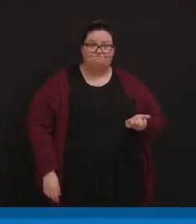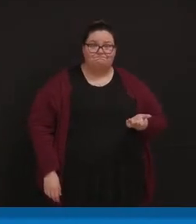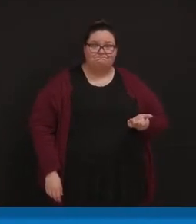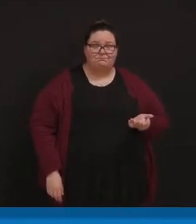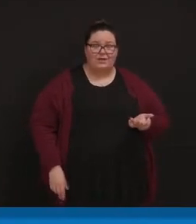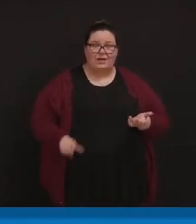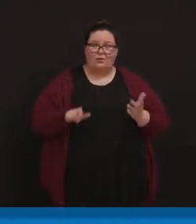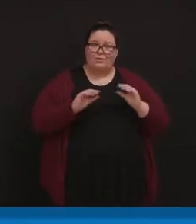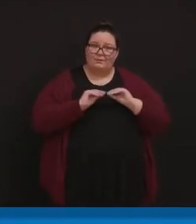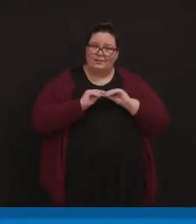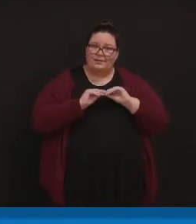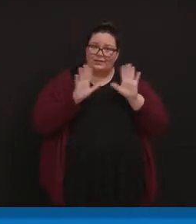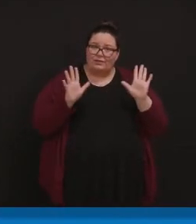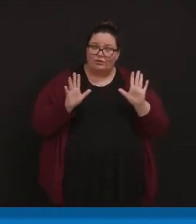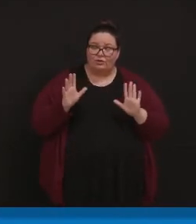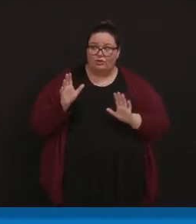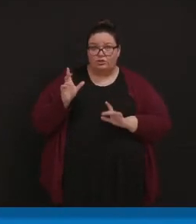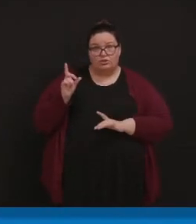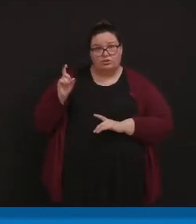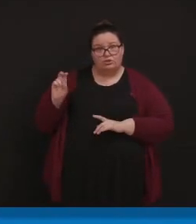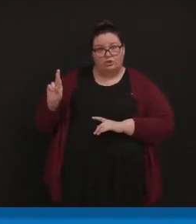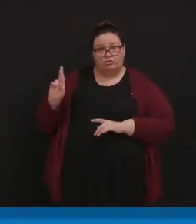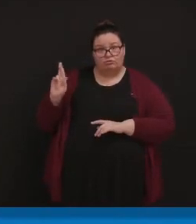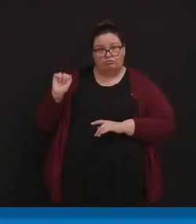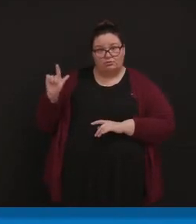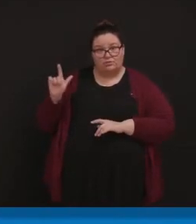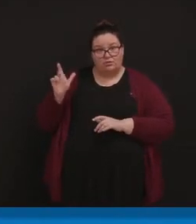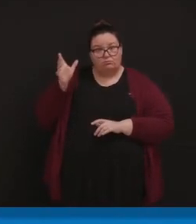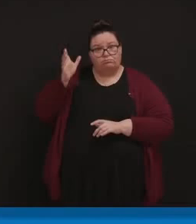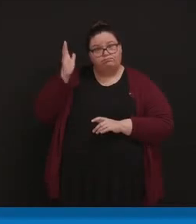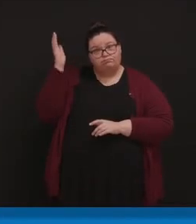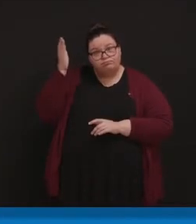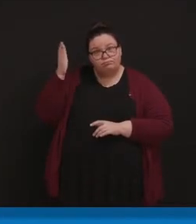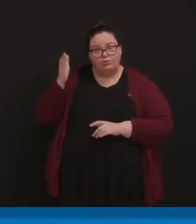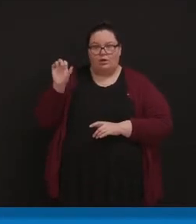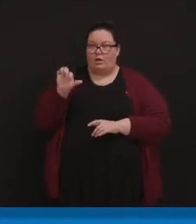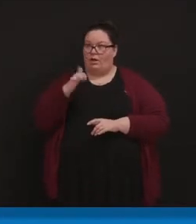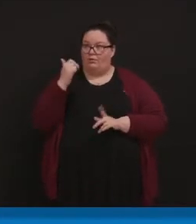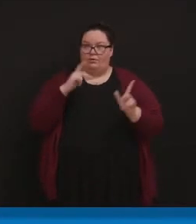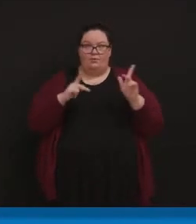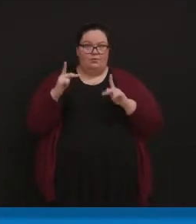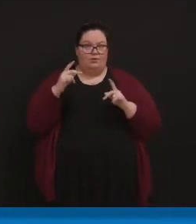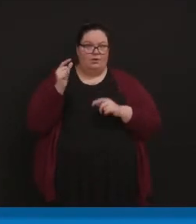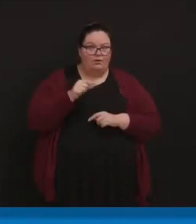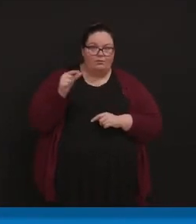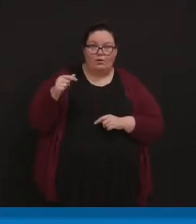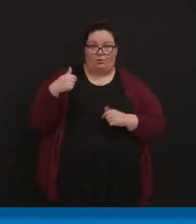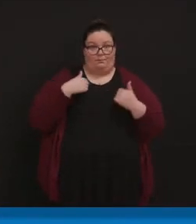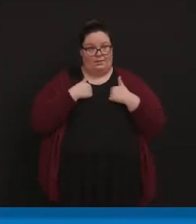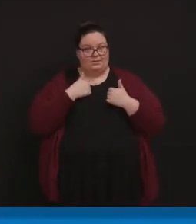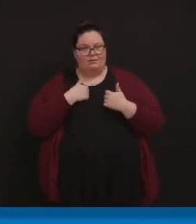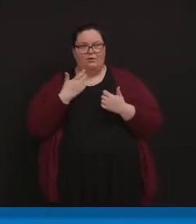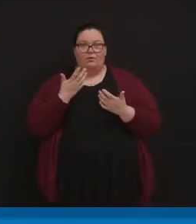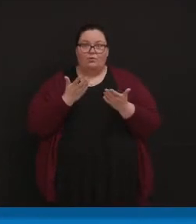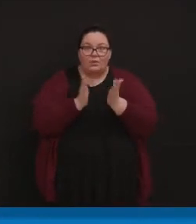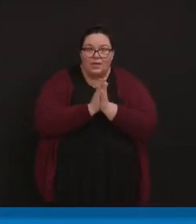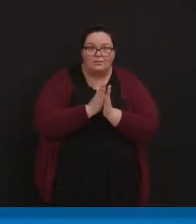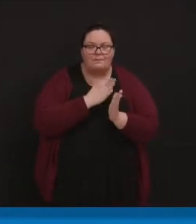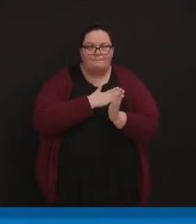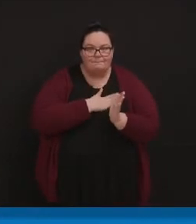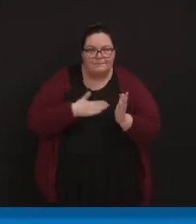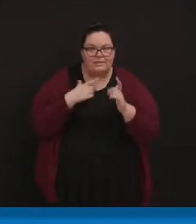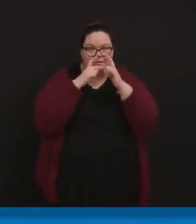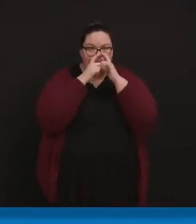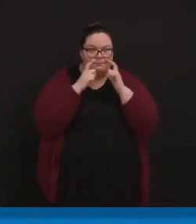So I want to make it really clear that when Dr. Russell stands up here, or I do, or anyone else from government, and we make these pleas for people to wear their masks, we